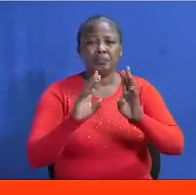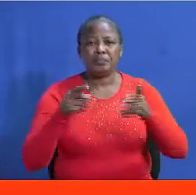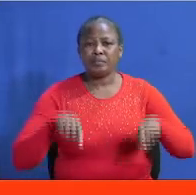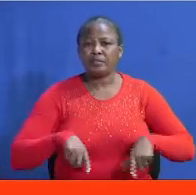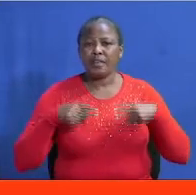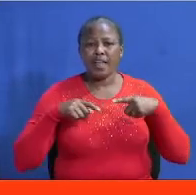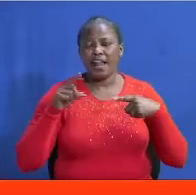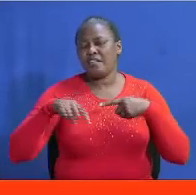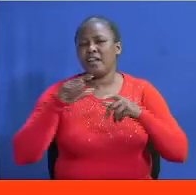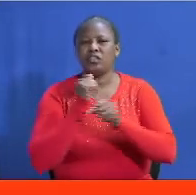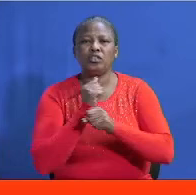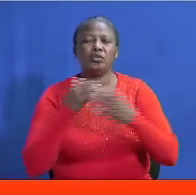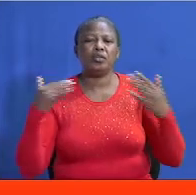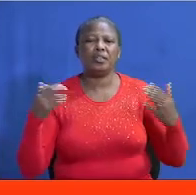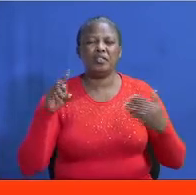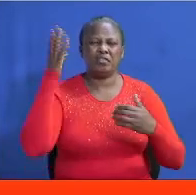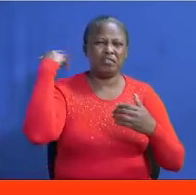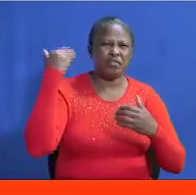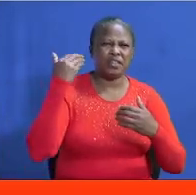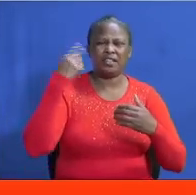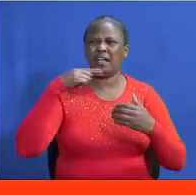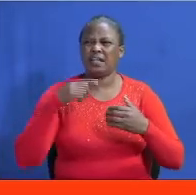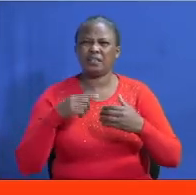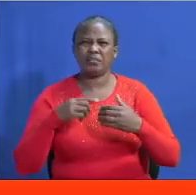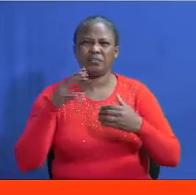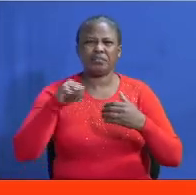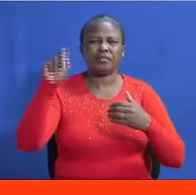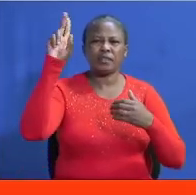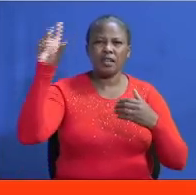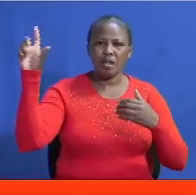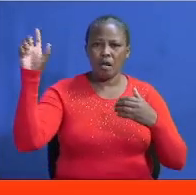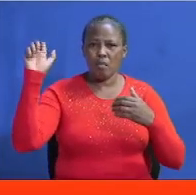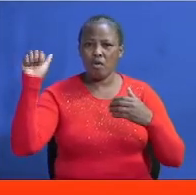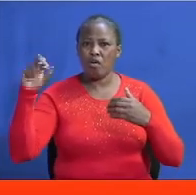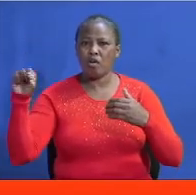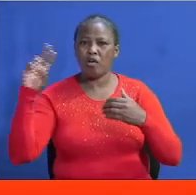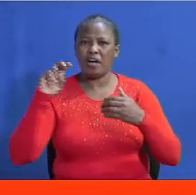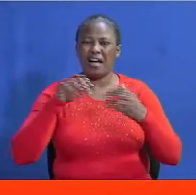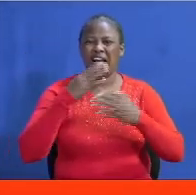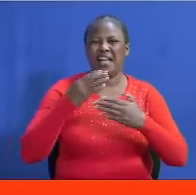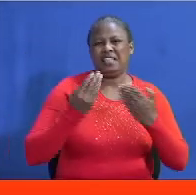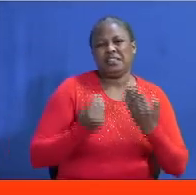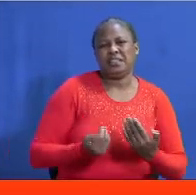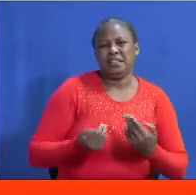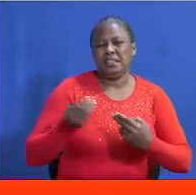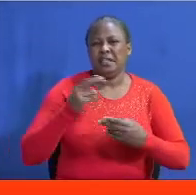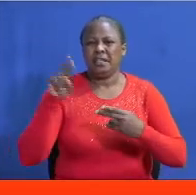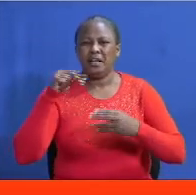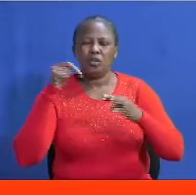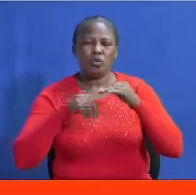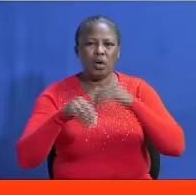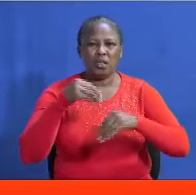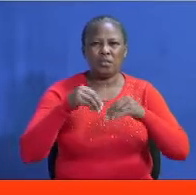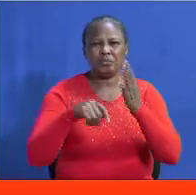the way we do things. In the past, we used to have the Mlolongo systems. Now we are voting through universal suffrage. We want to incorporate